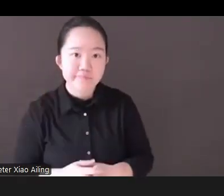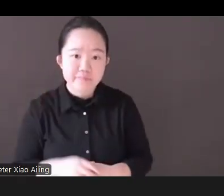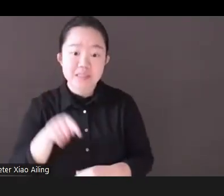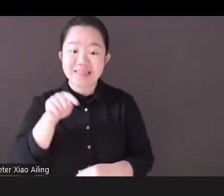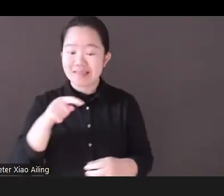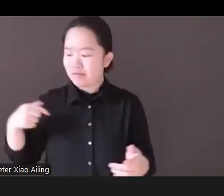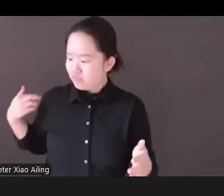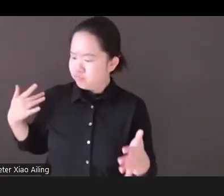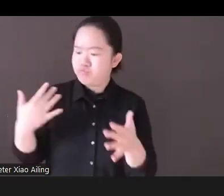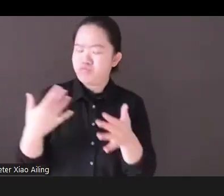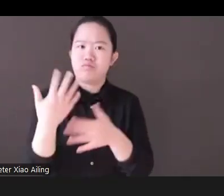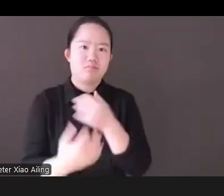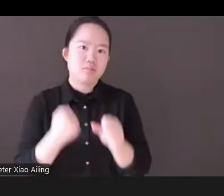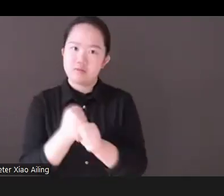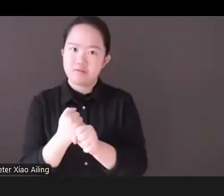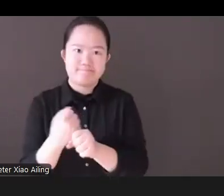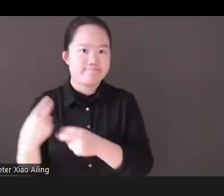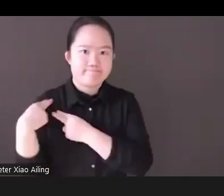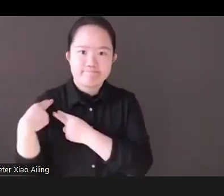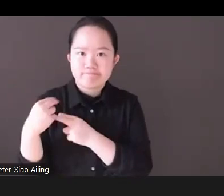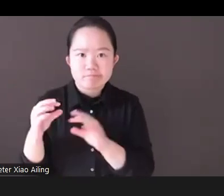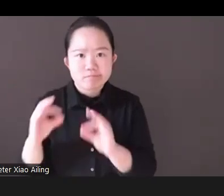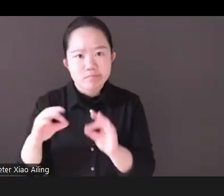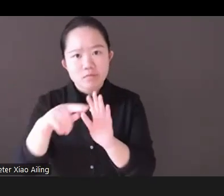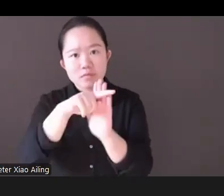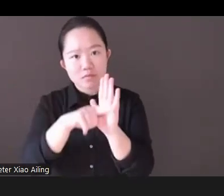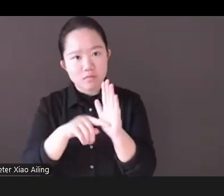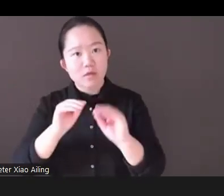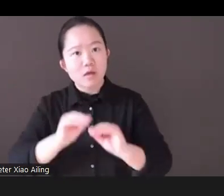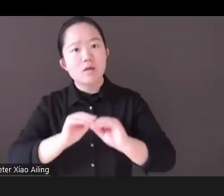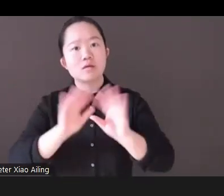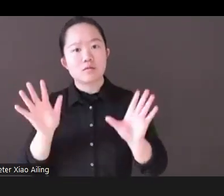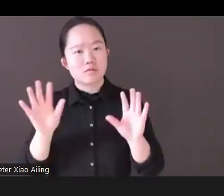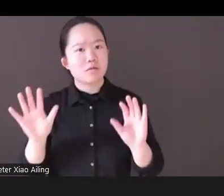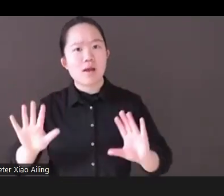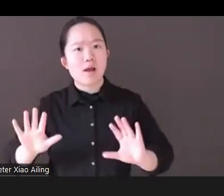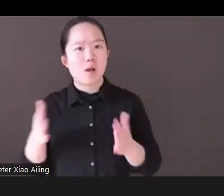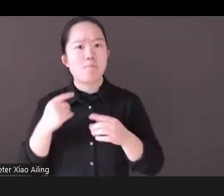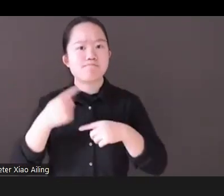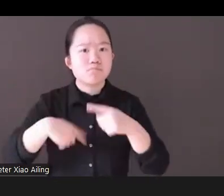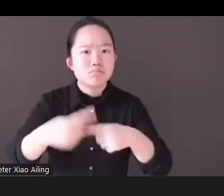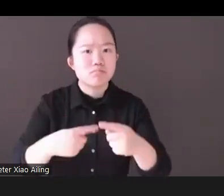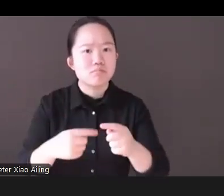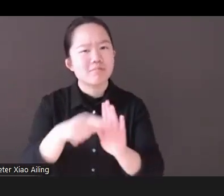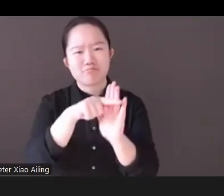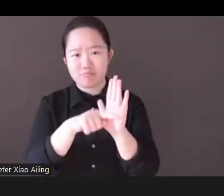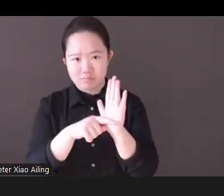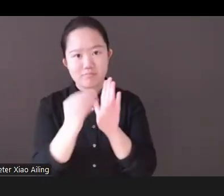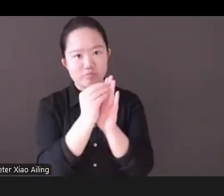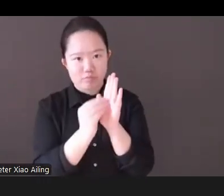infringements found, and all those rules are applicable also